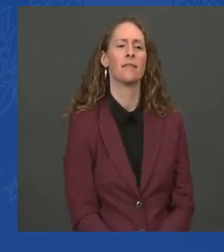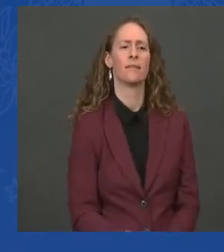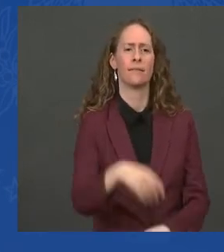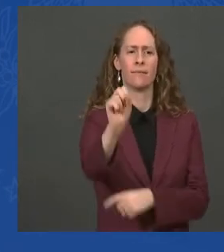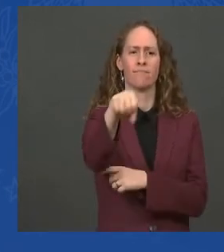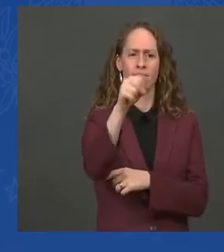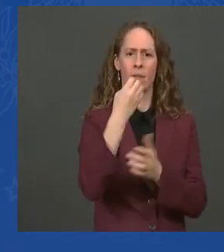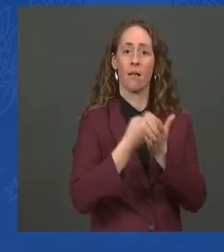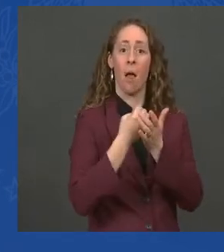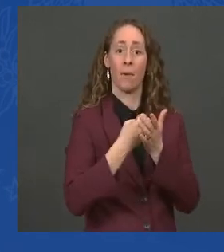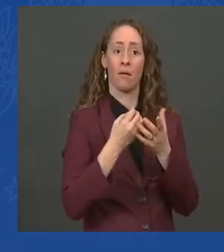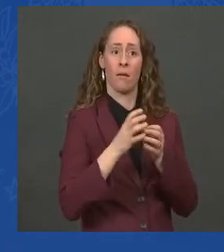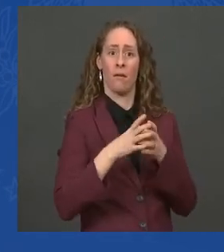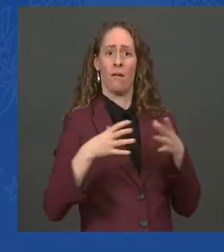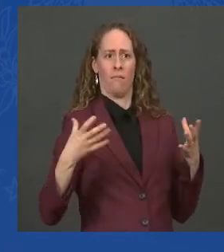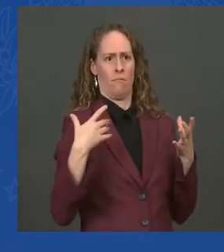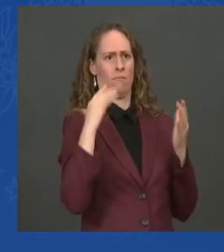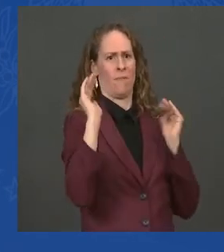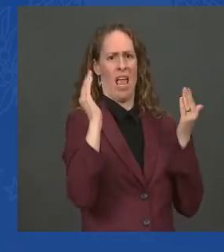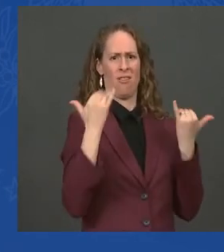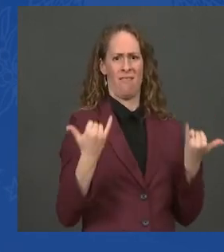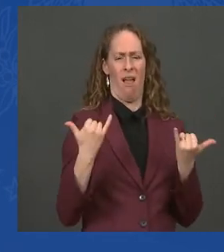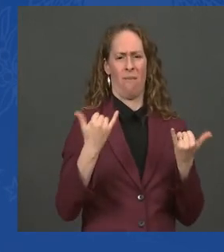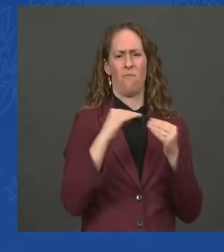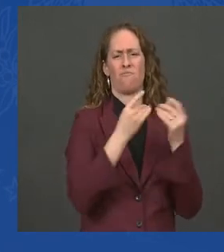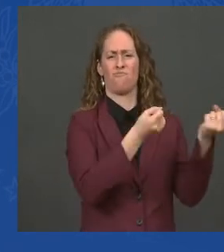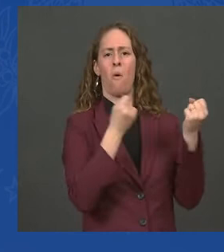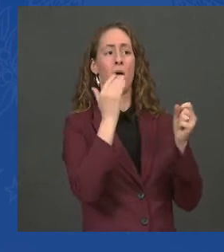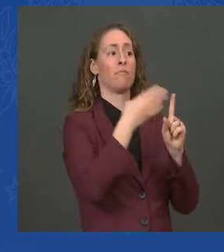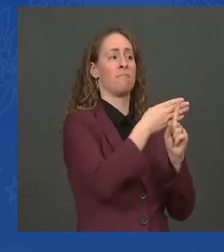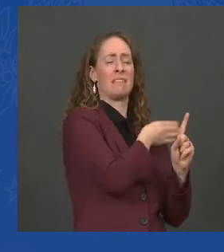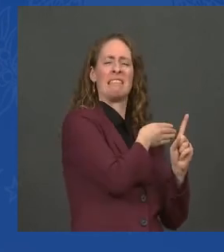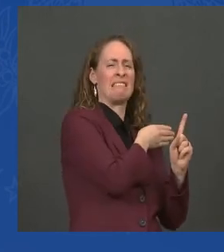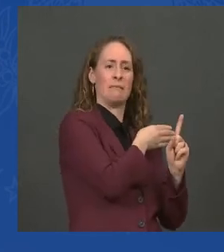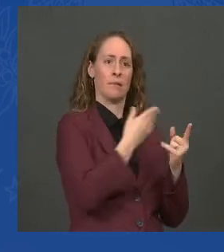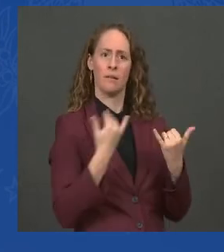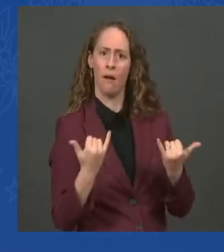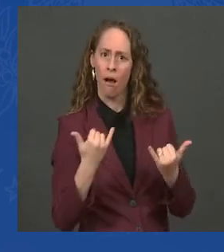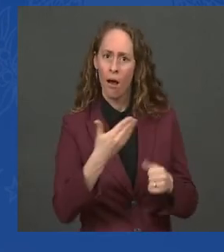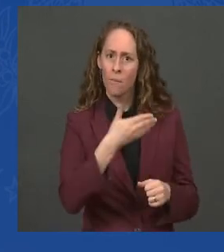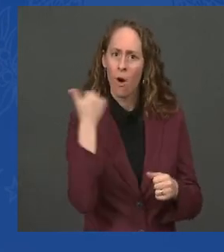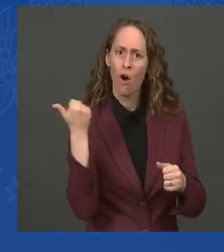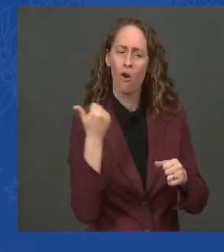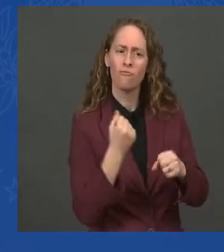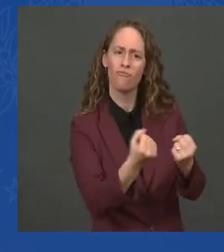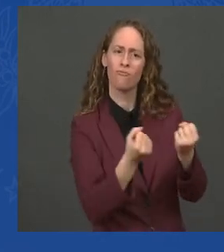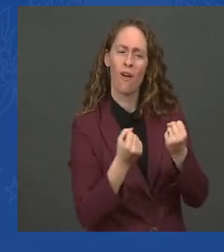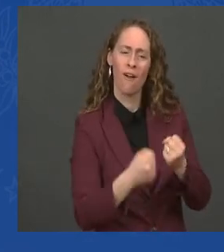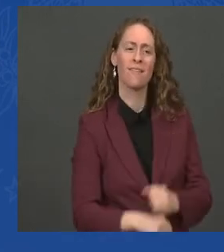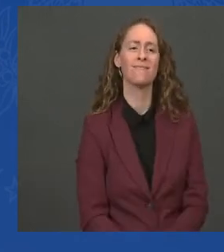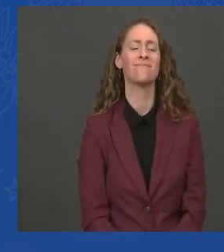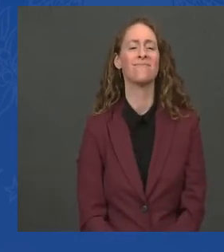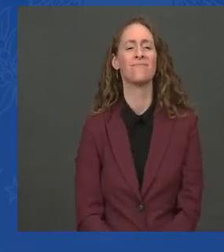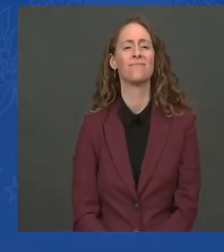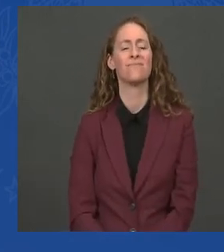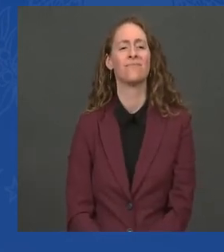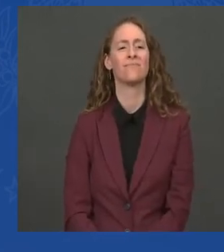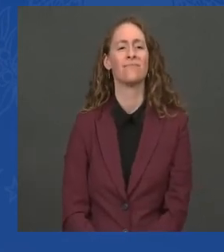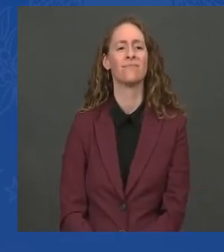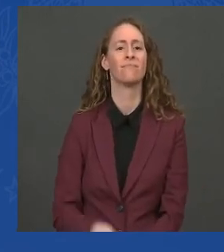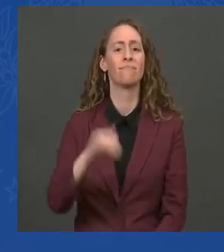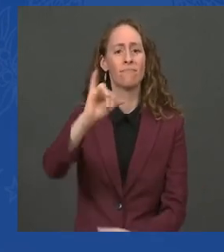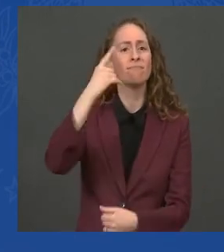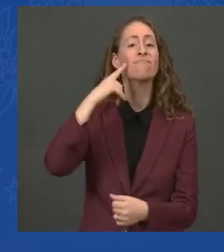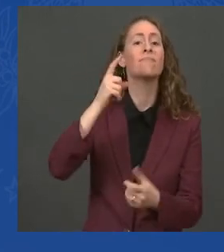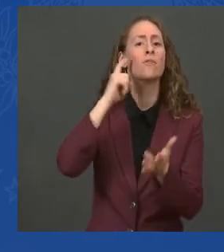pandemic. Applications for new small businesses are up 30 percent compared to before the pandemic.